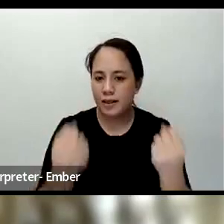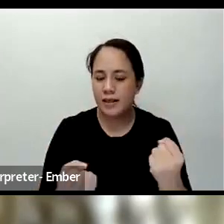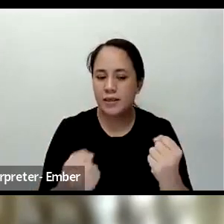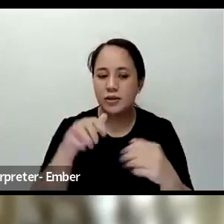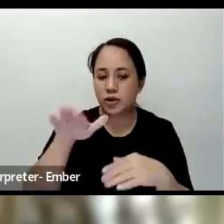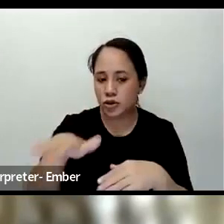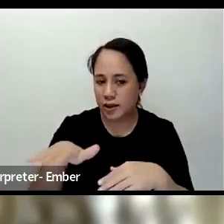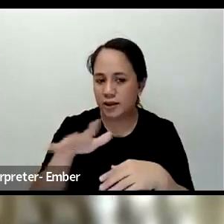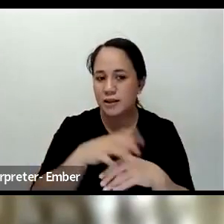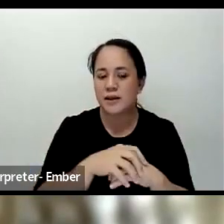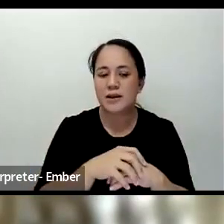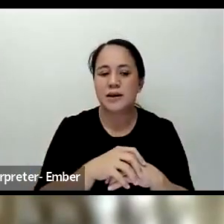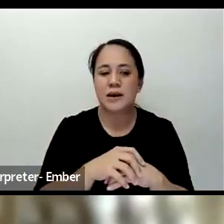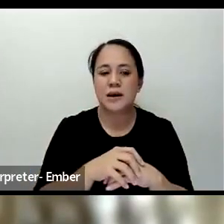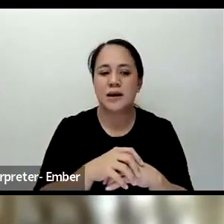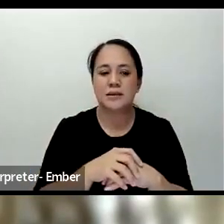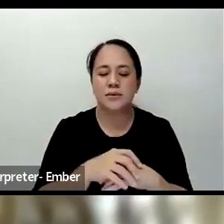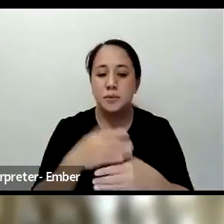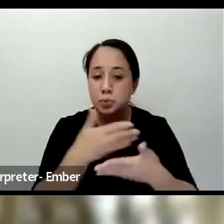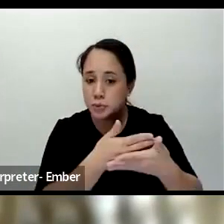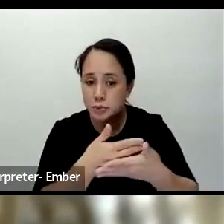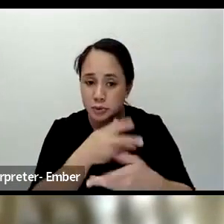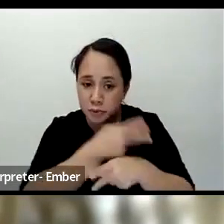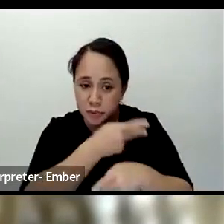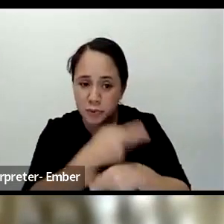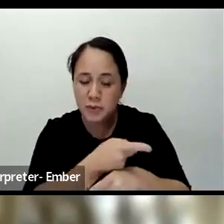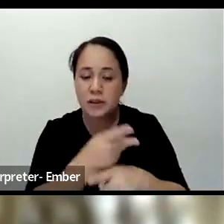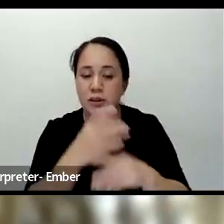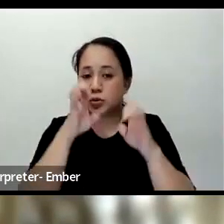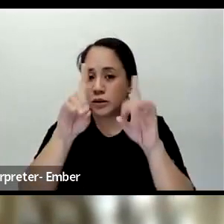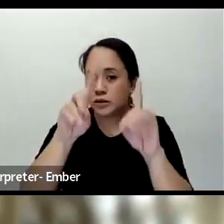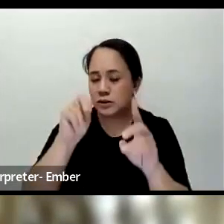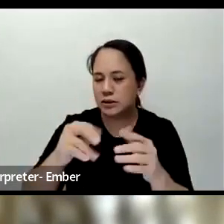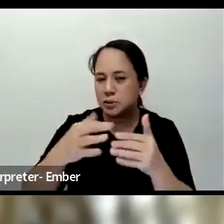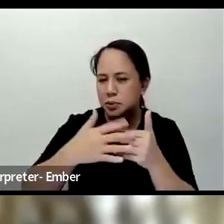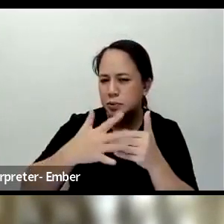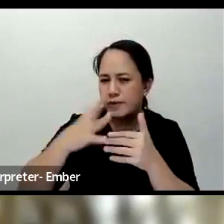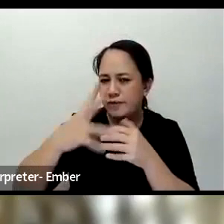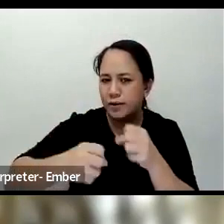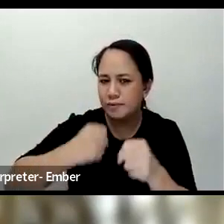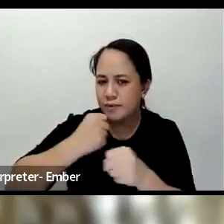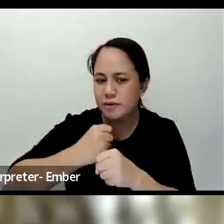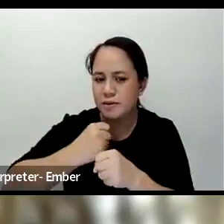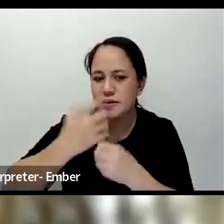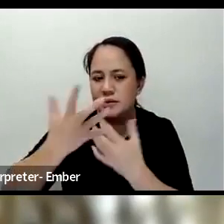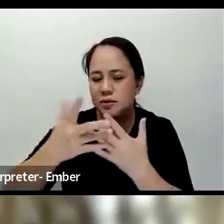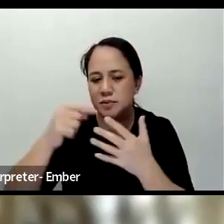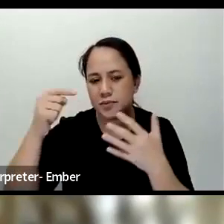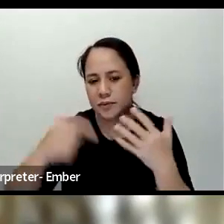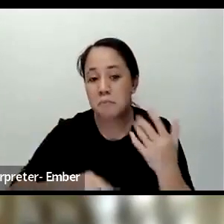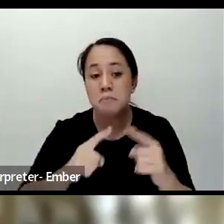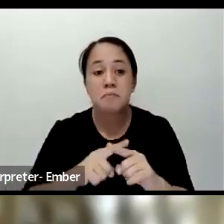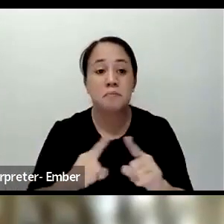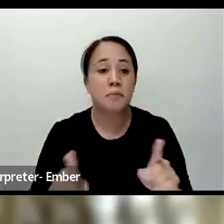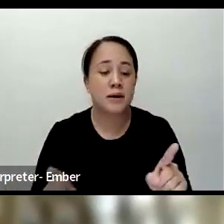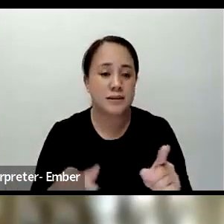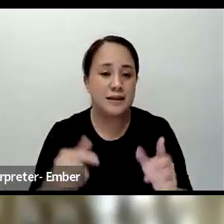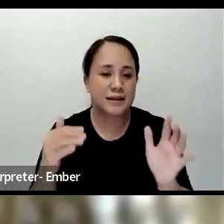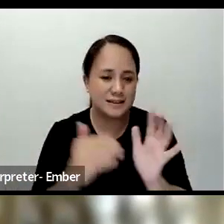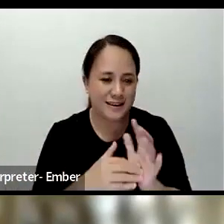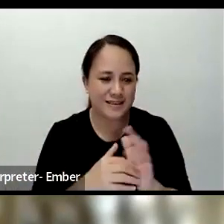and infant care, and education needs in the next 5 years, etc., etc. But